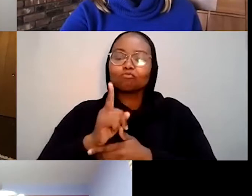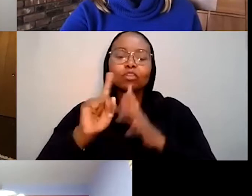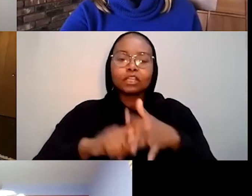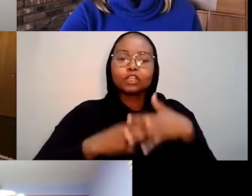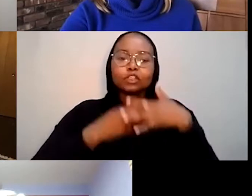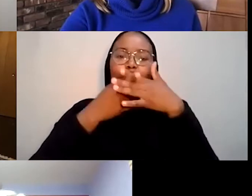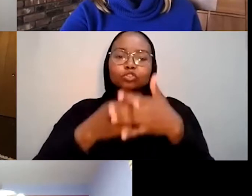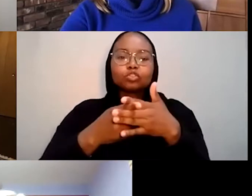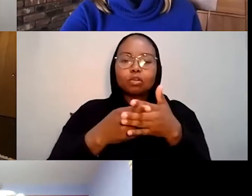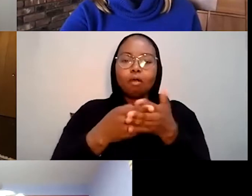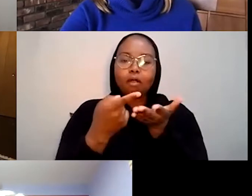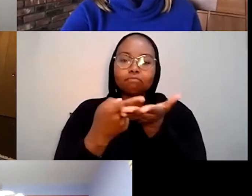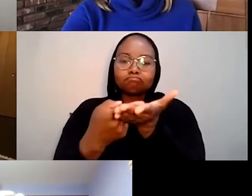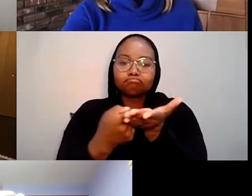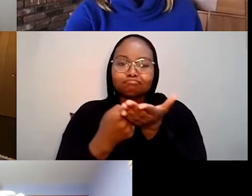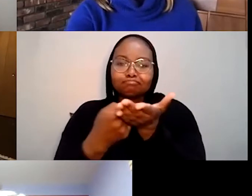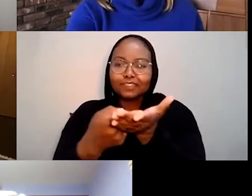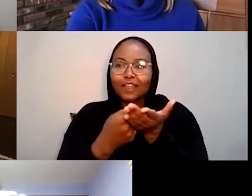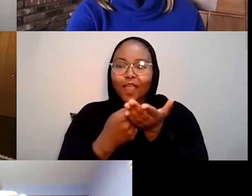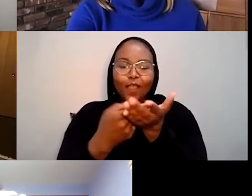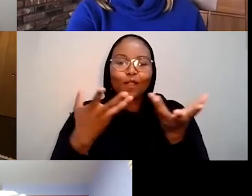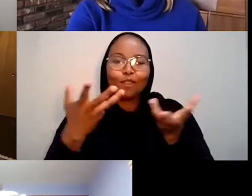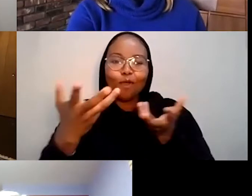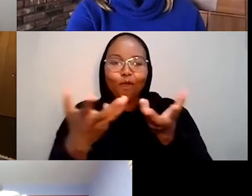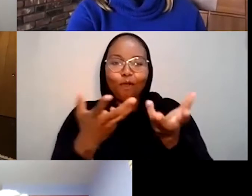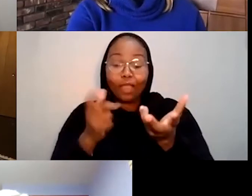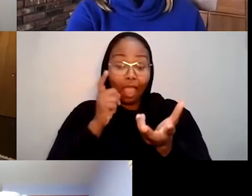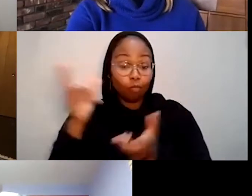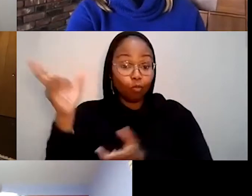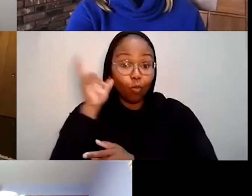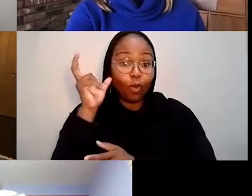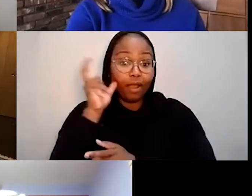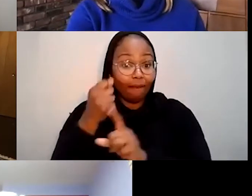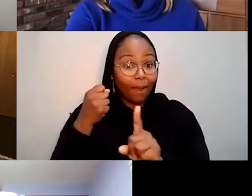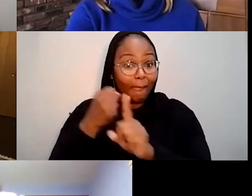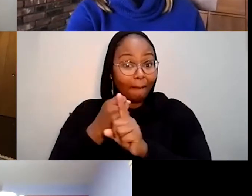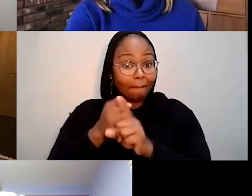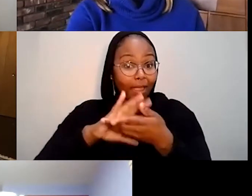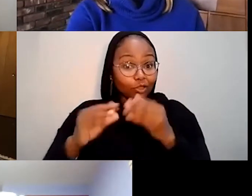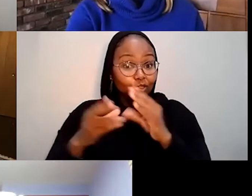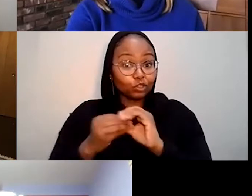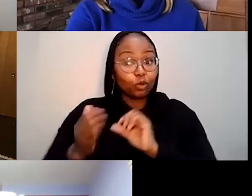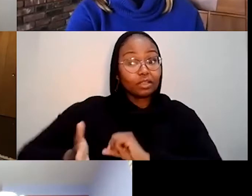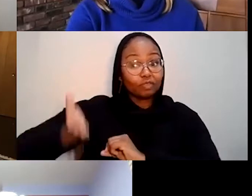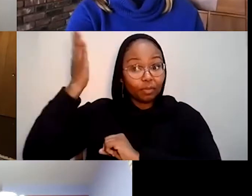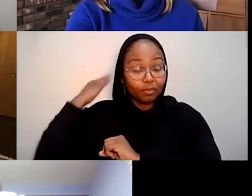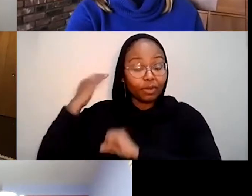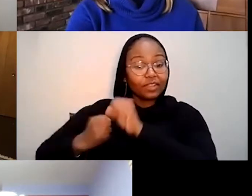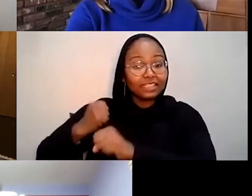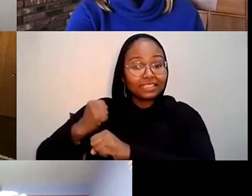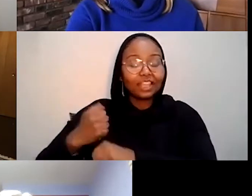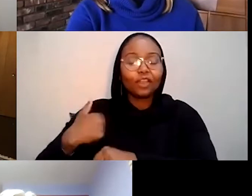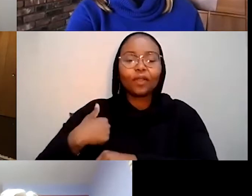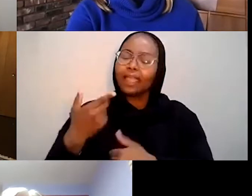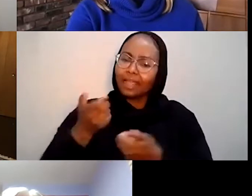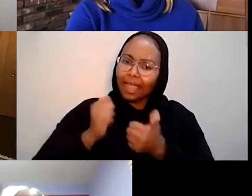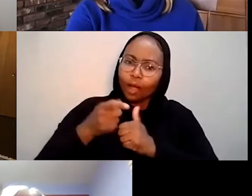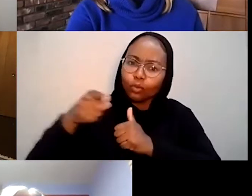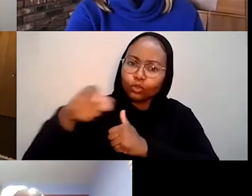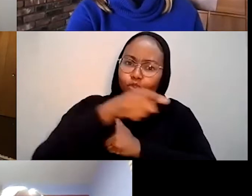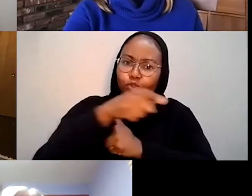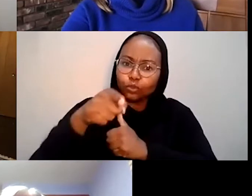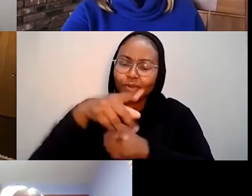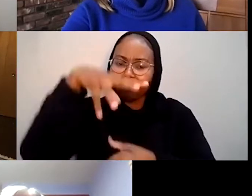building. We will hear impact stories from the past year and learn how you personally can take action and get involved in your own